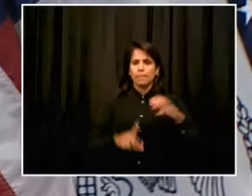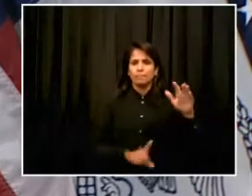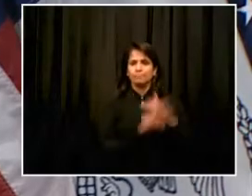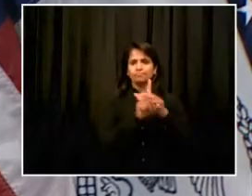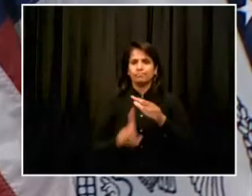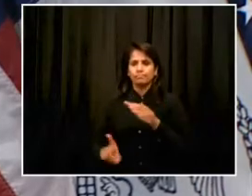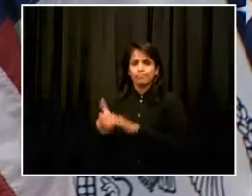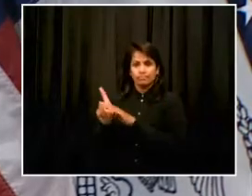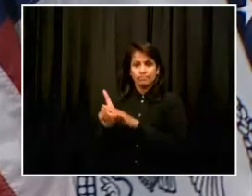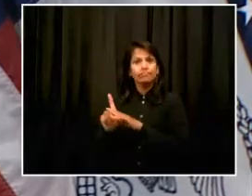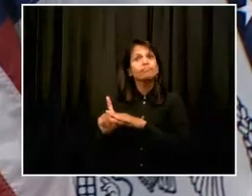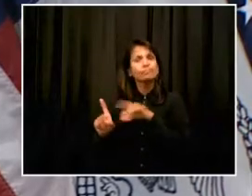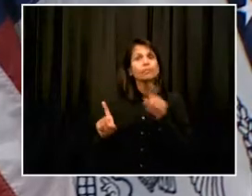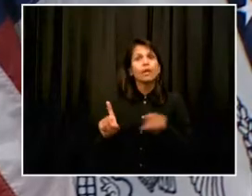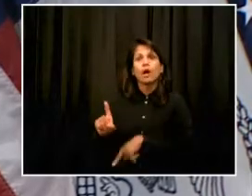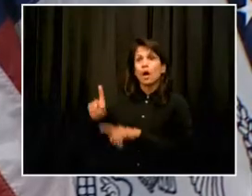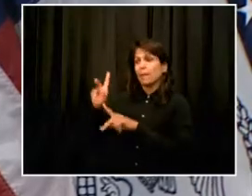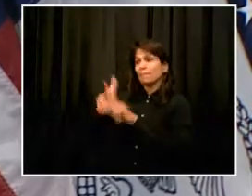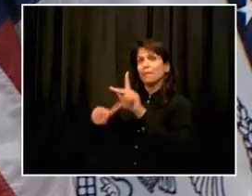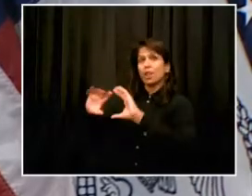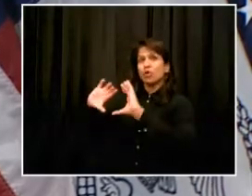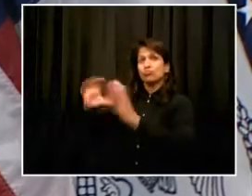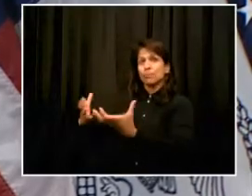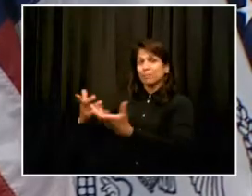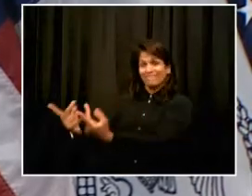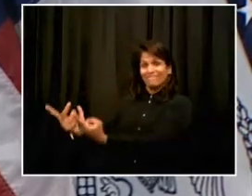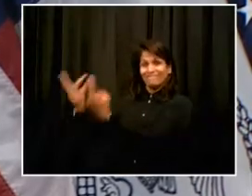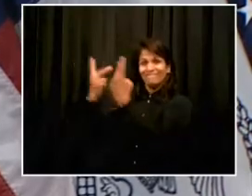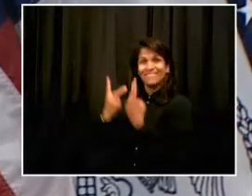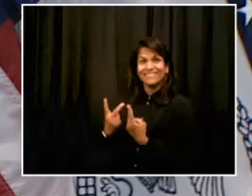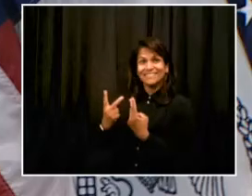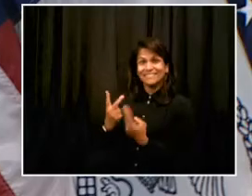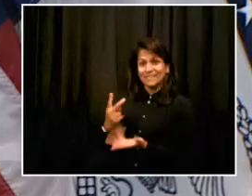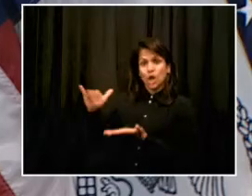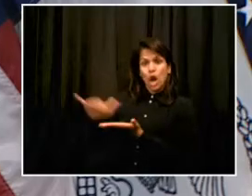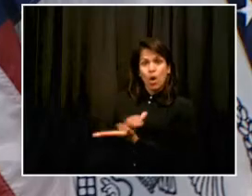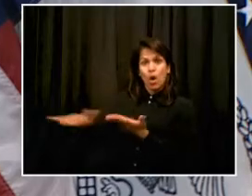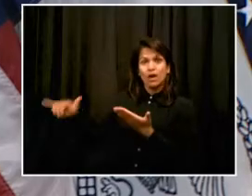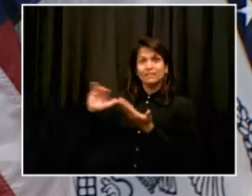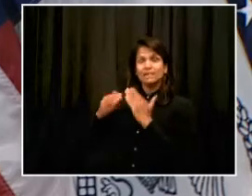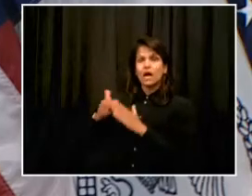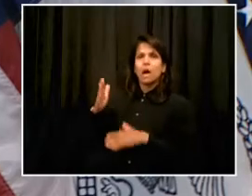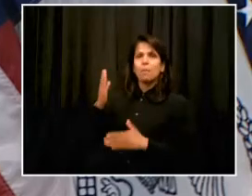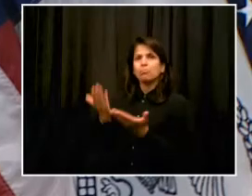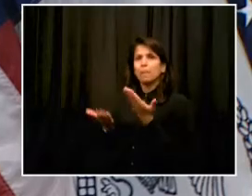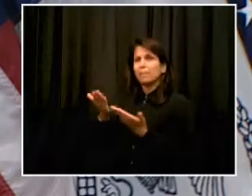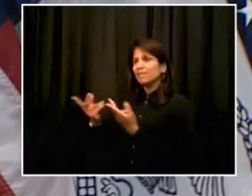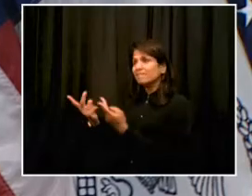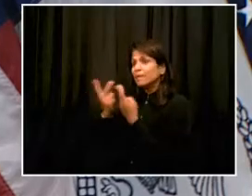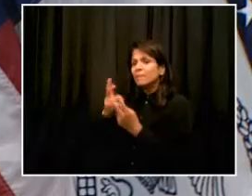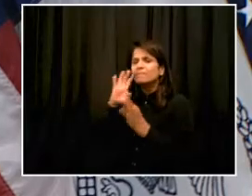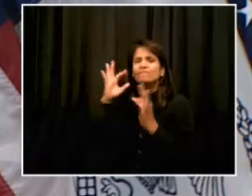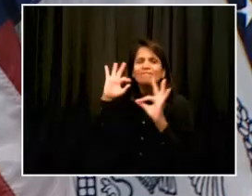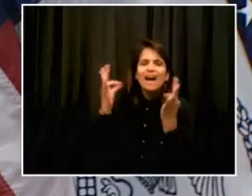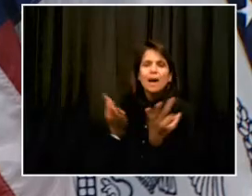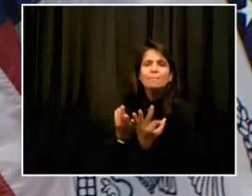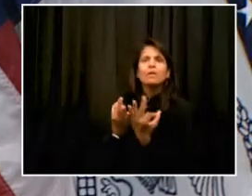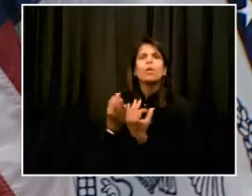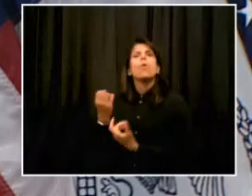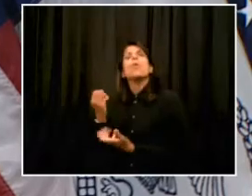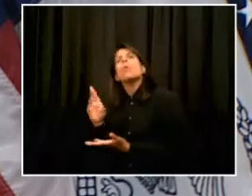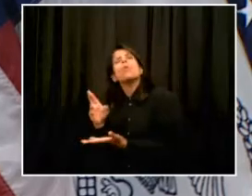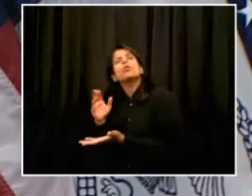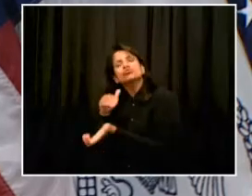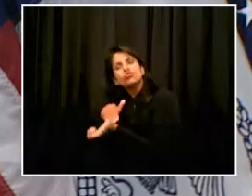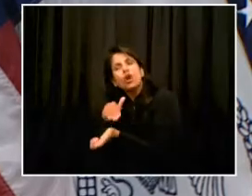to visit in general, coming here for some appointment, whatever it may be, from one of those 35 states, who live in one of those 35 states. And